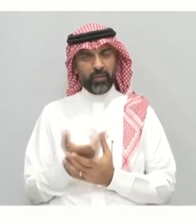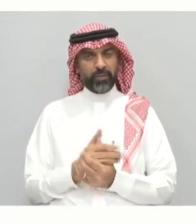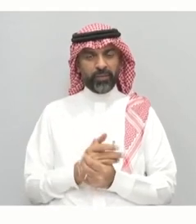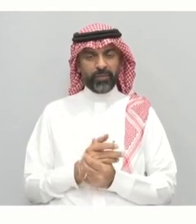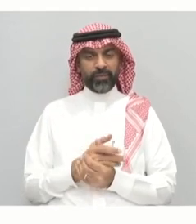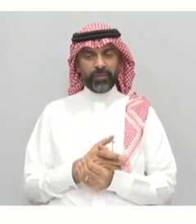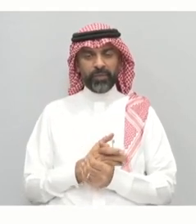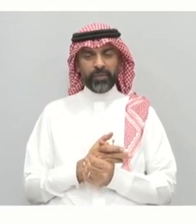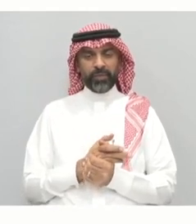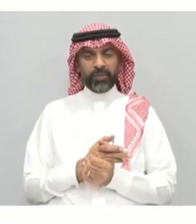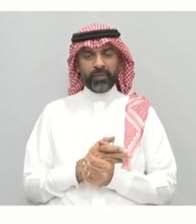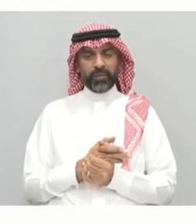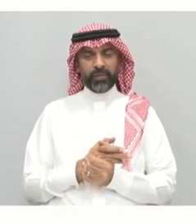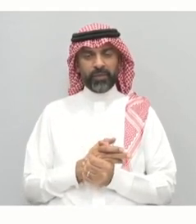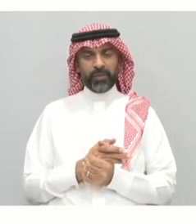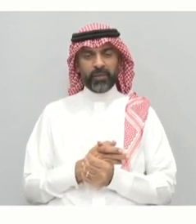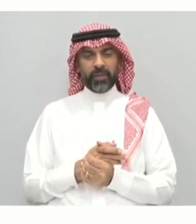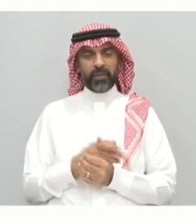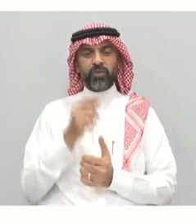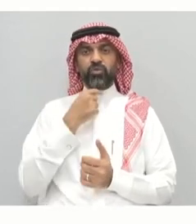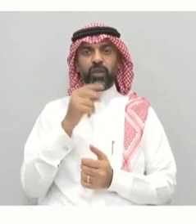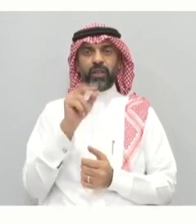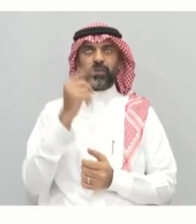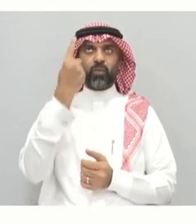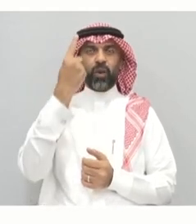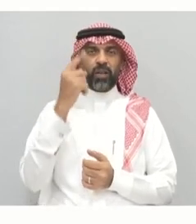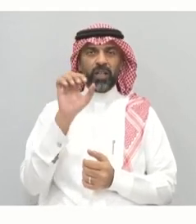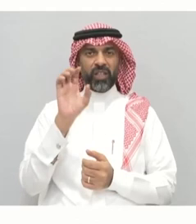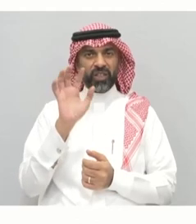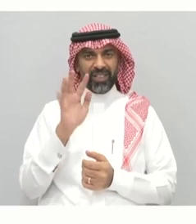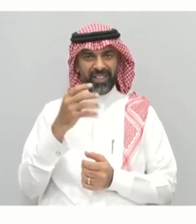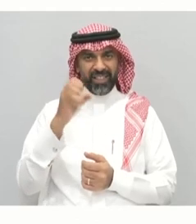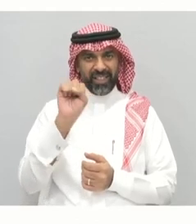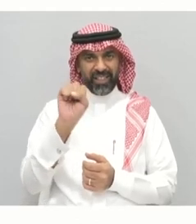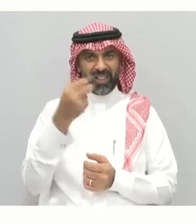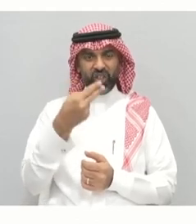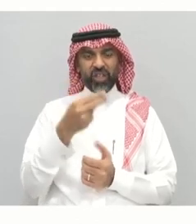Yes, okay, number one. That's good, sound number one. Give me the letters.